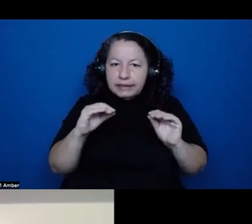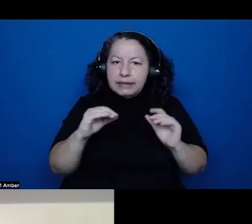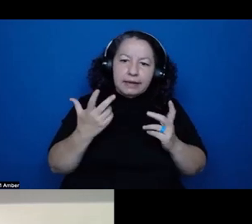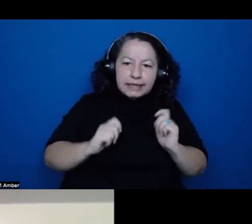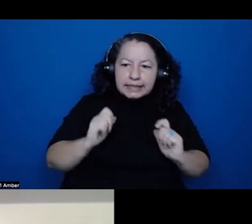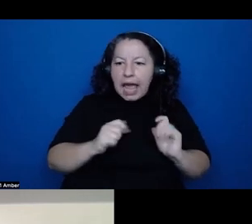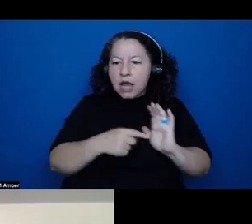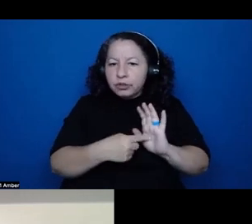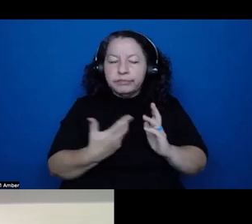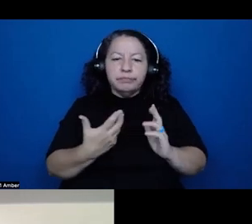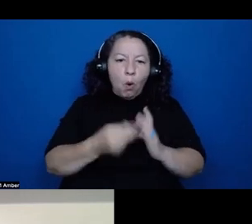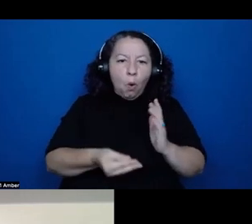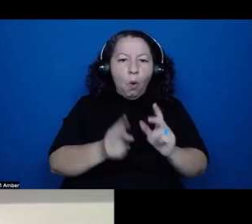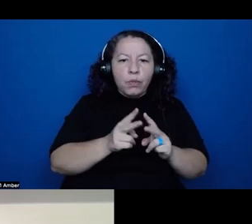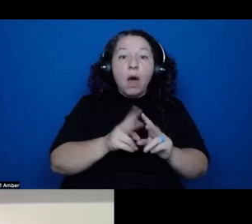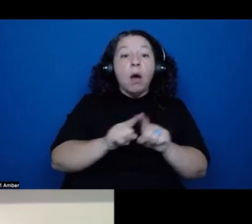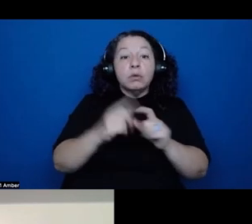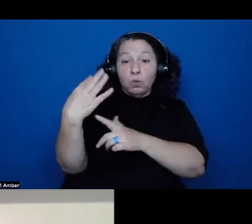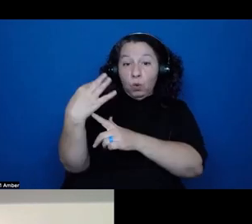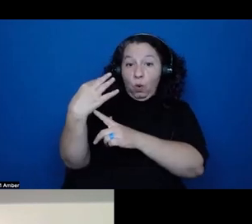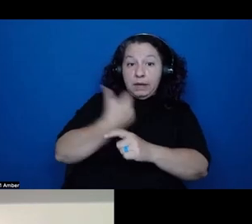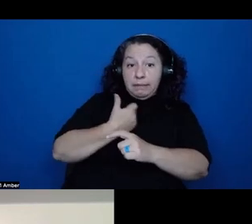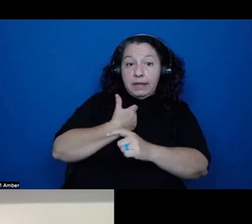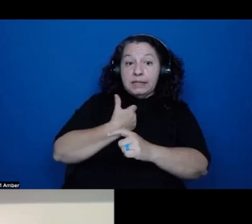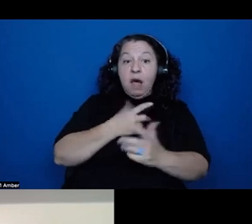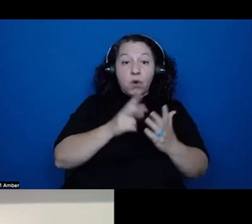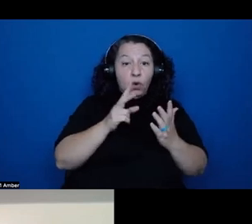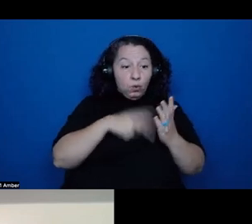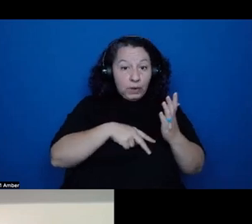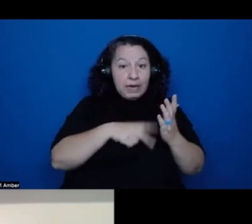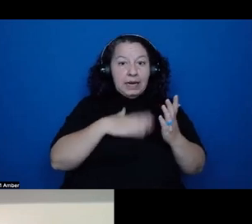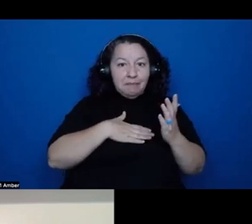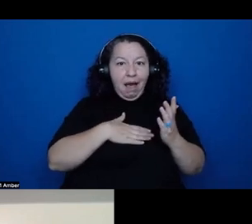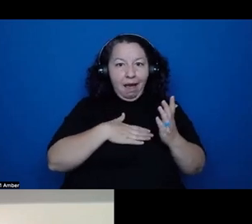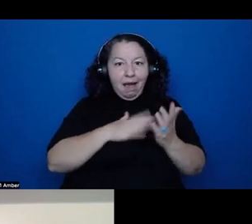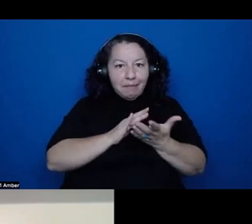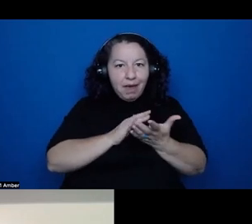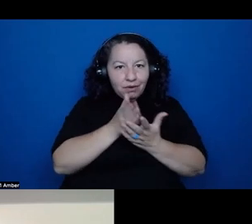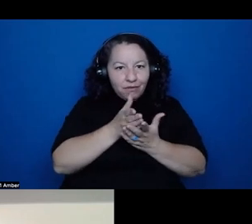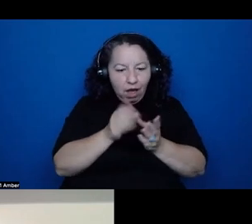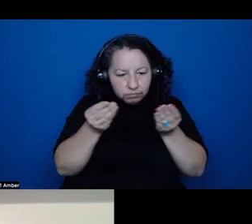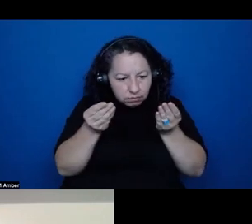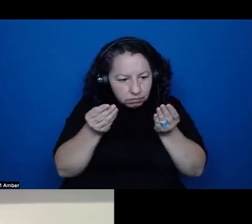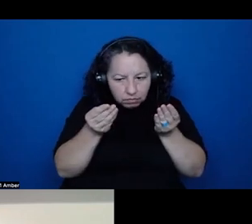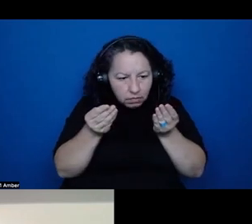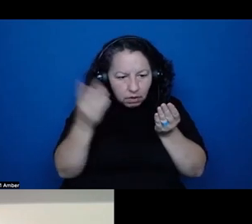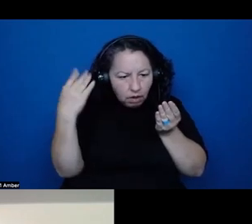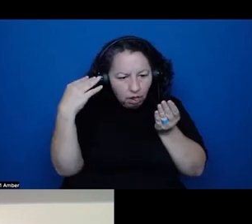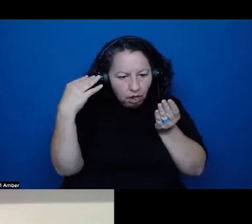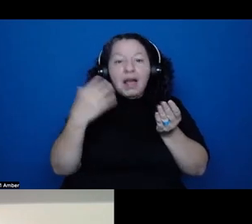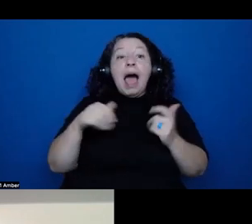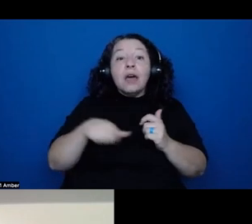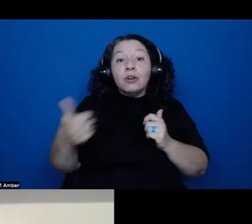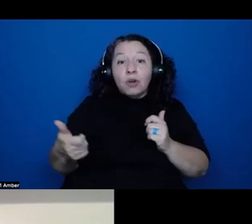performance, where I'd also recorded myself reading my medical file, I had another residency, and I was like, I can't listen to the medical